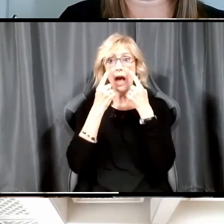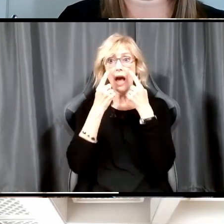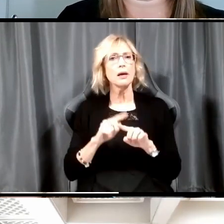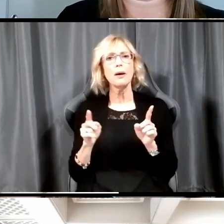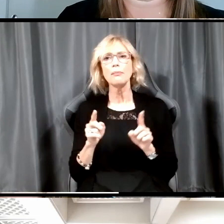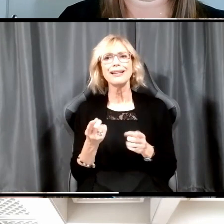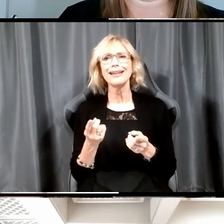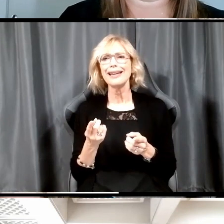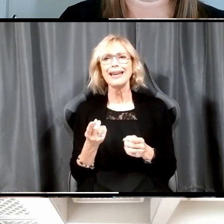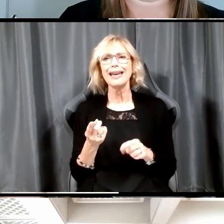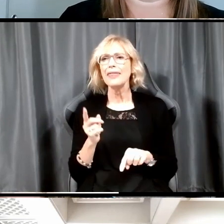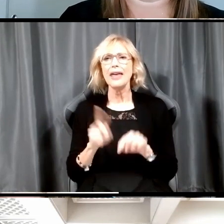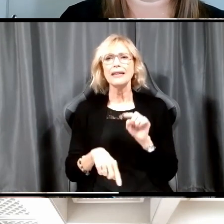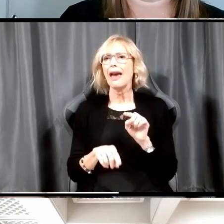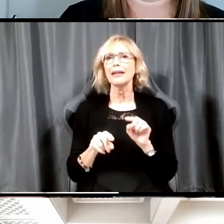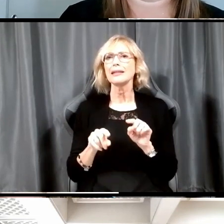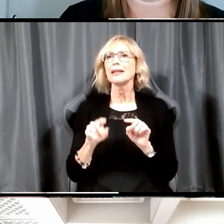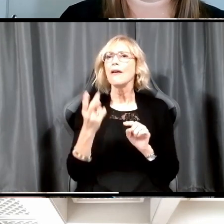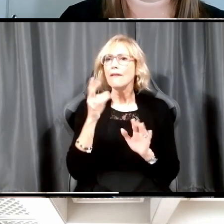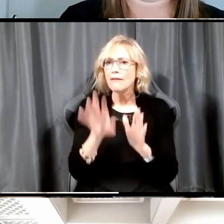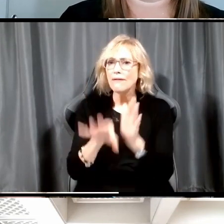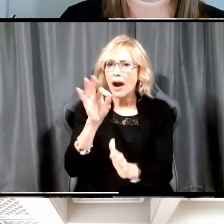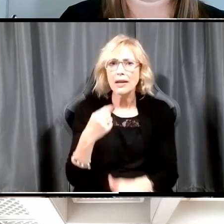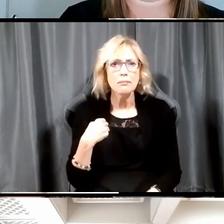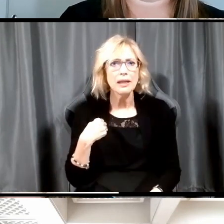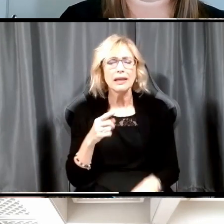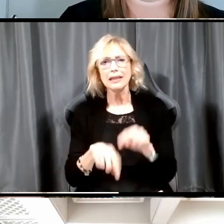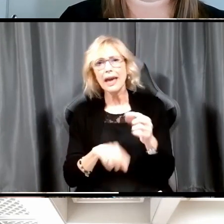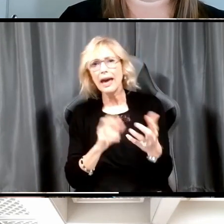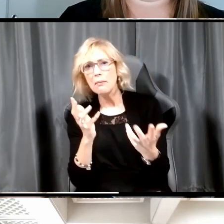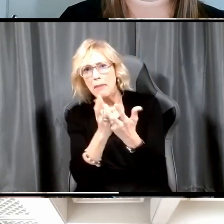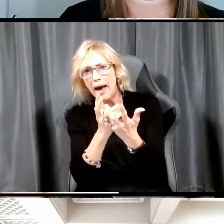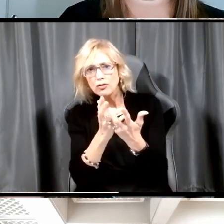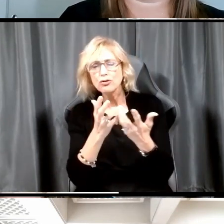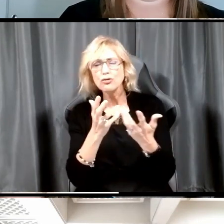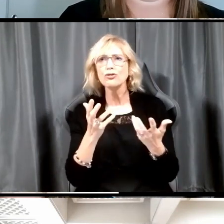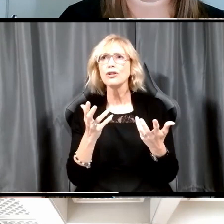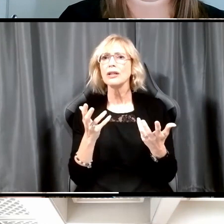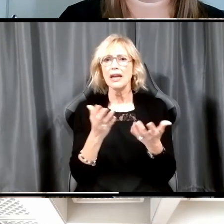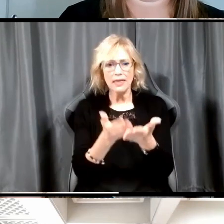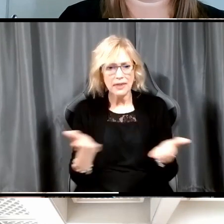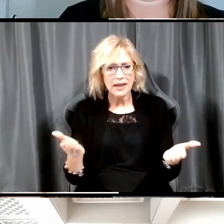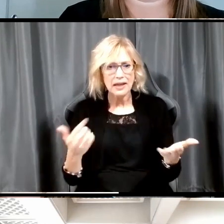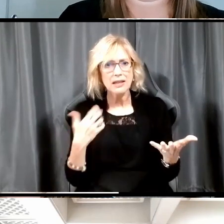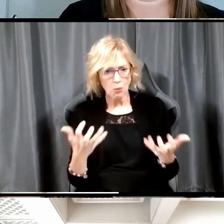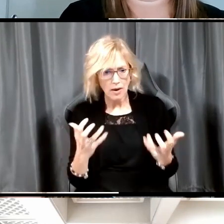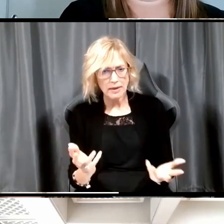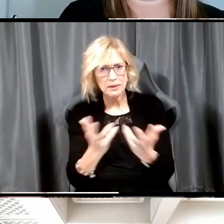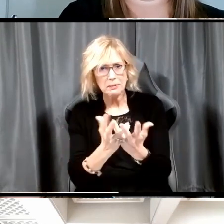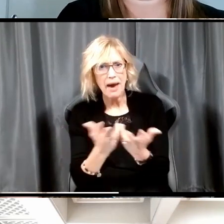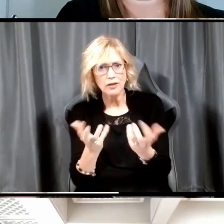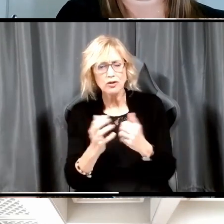pick me out of a crowd, or they can't match the items that I want them to match, things like